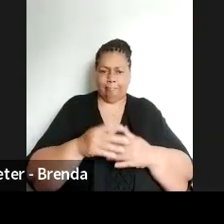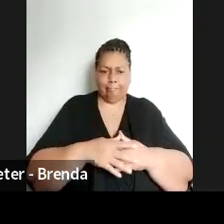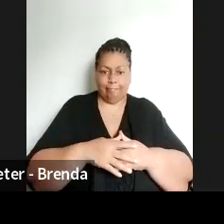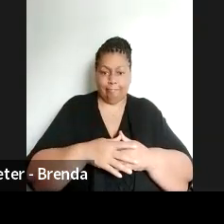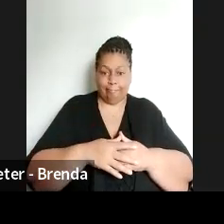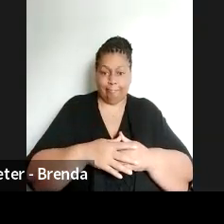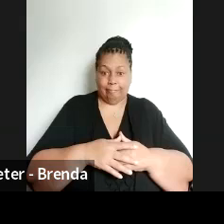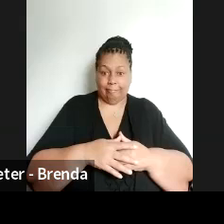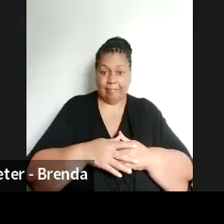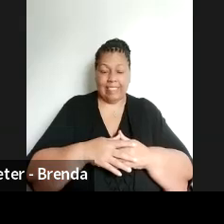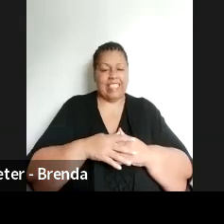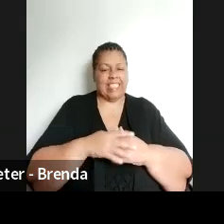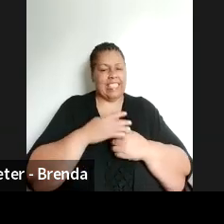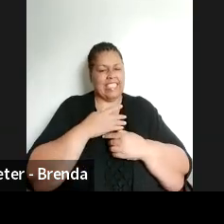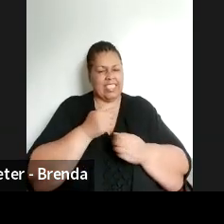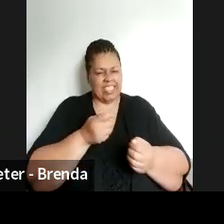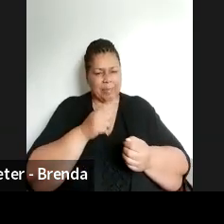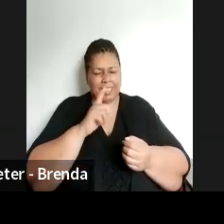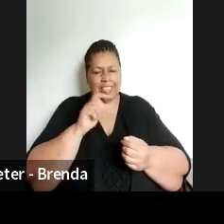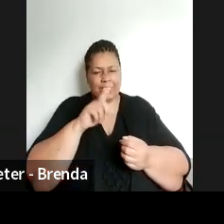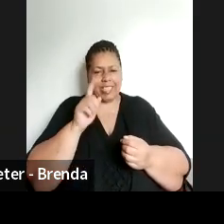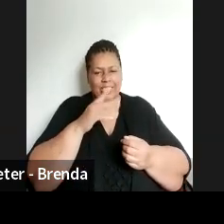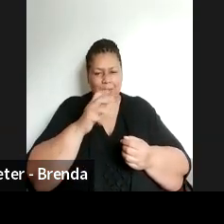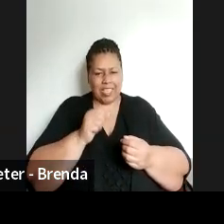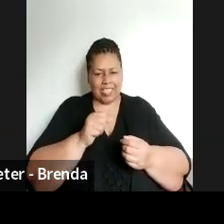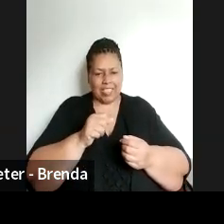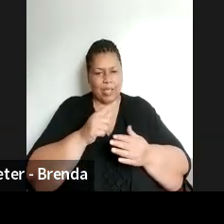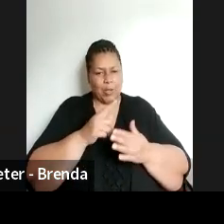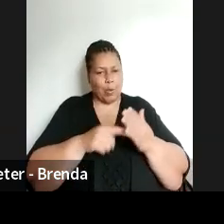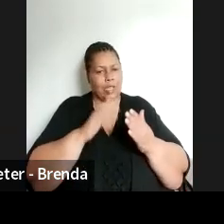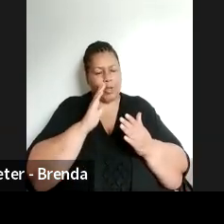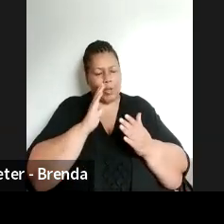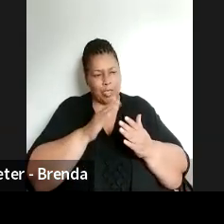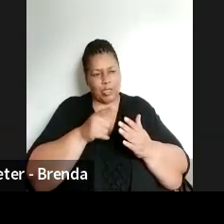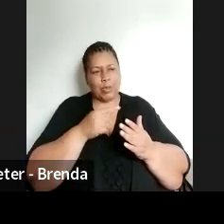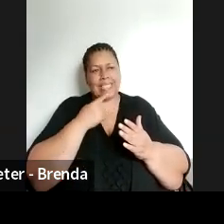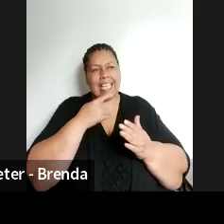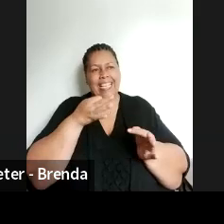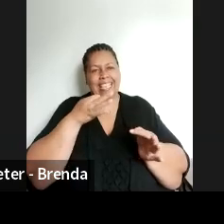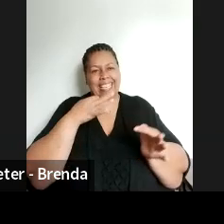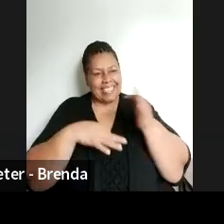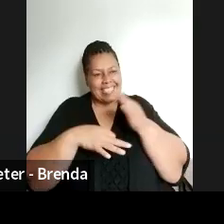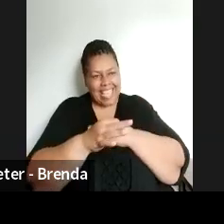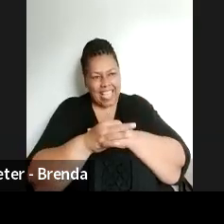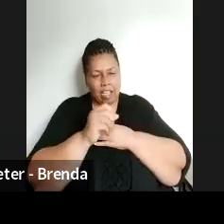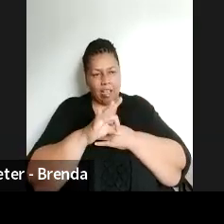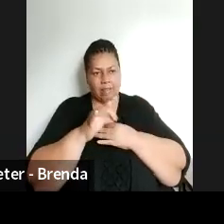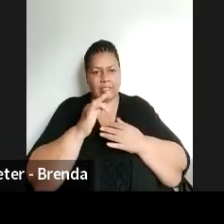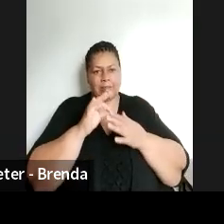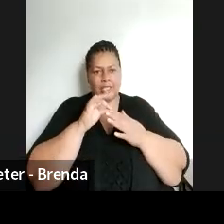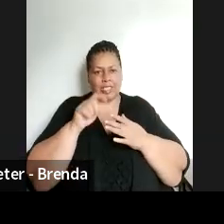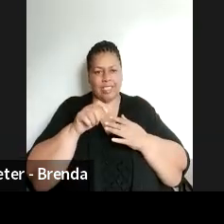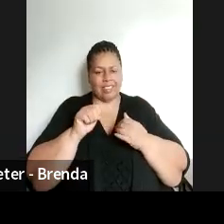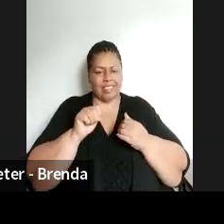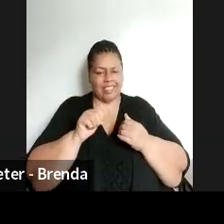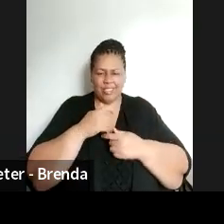it's interesting because the question was, what would you say instead of special needs? And it's interesting that you all